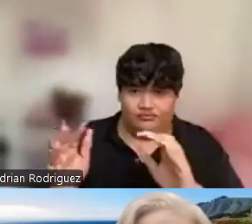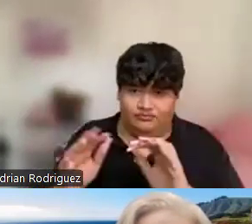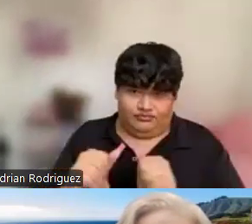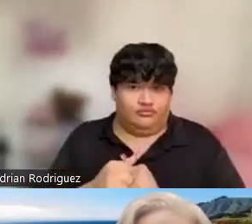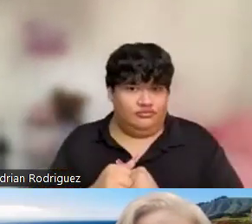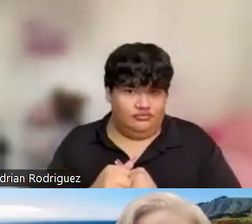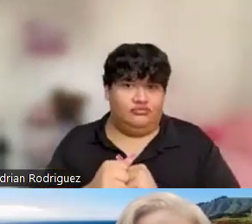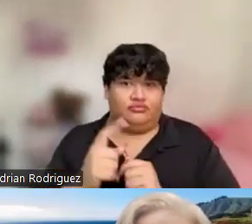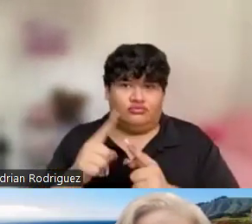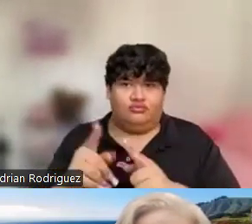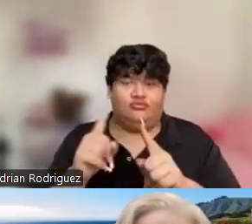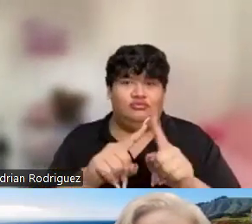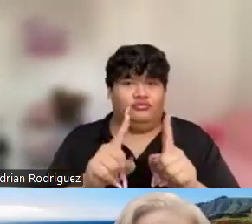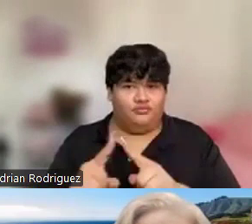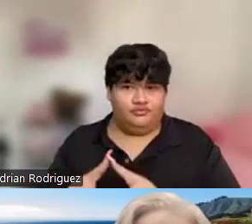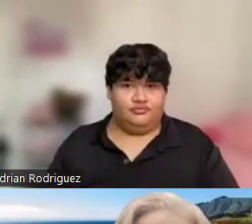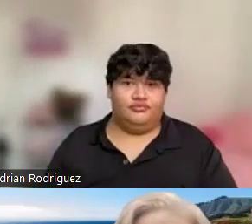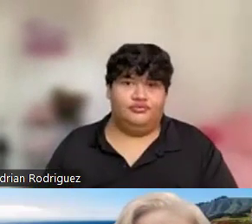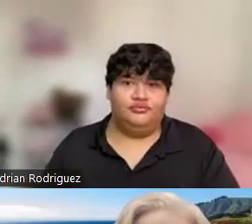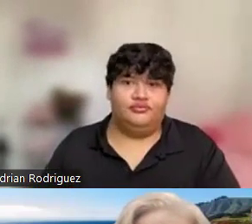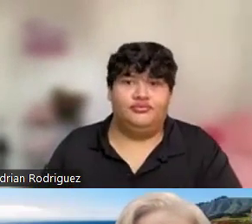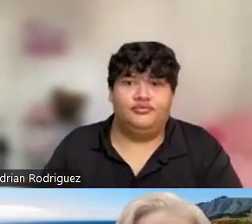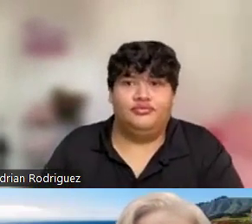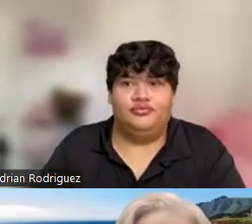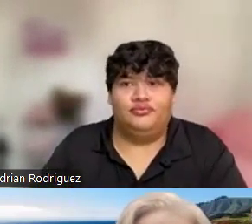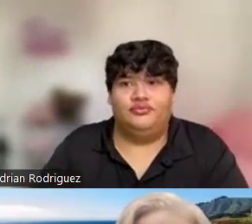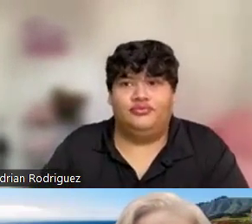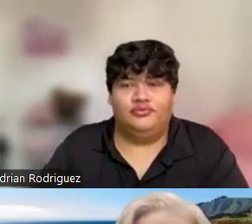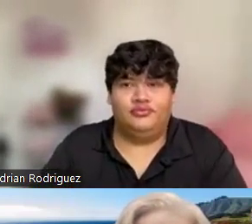with these different types. Dr. Mobley.